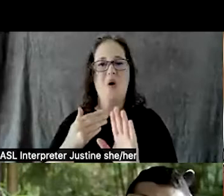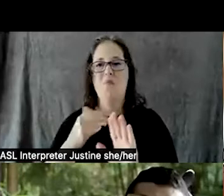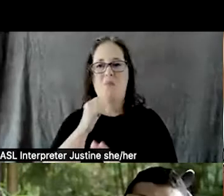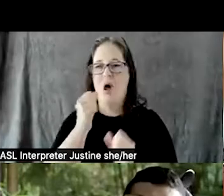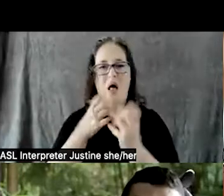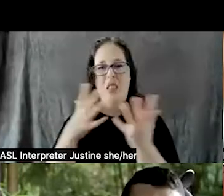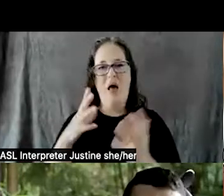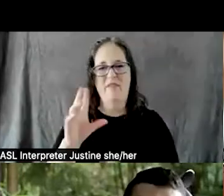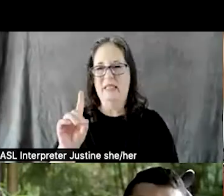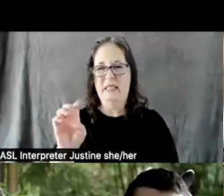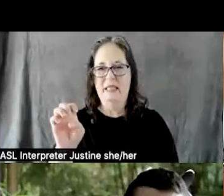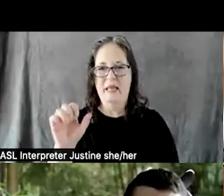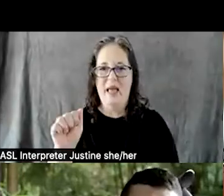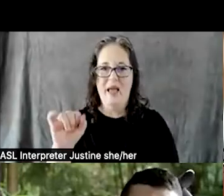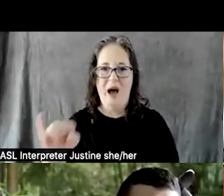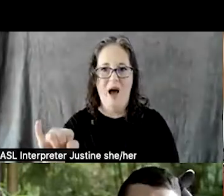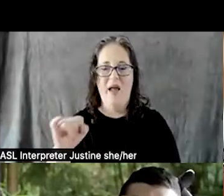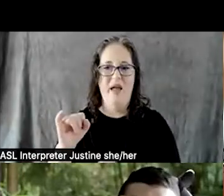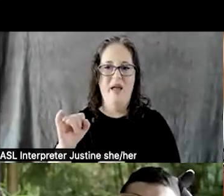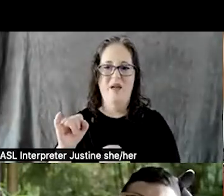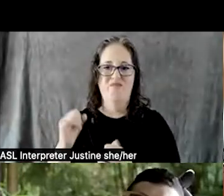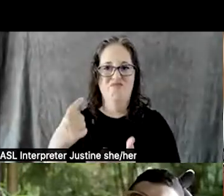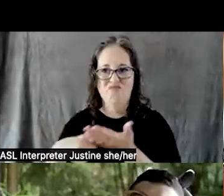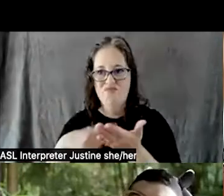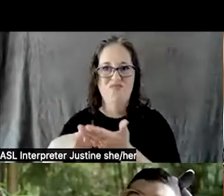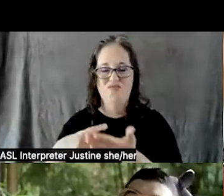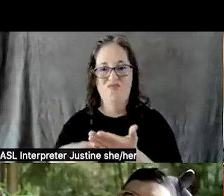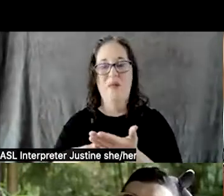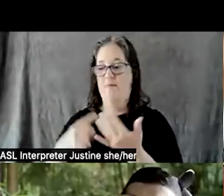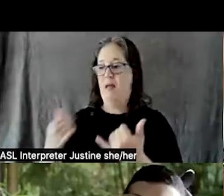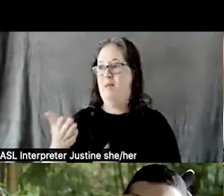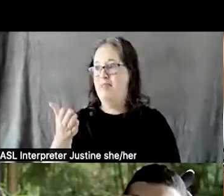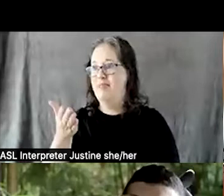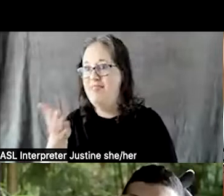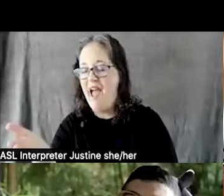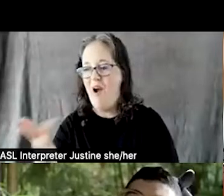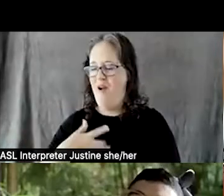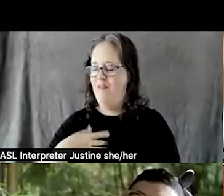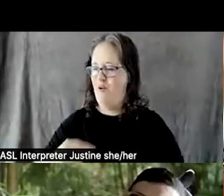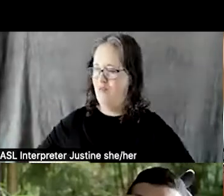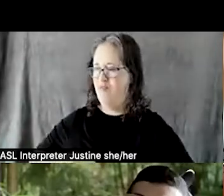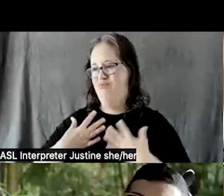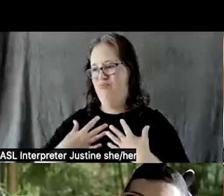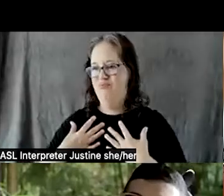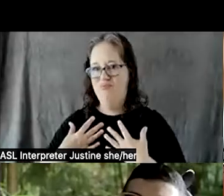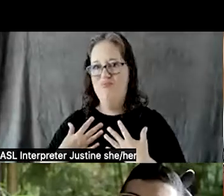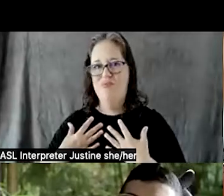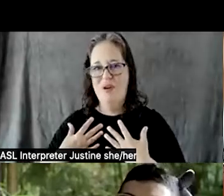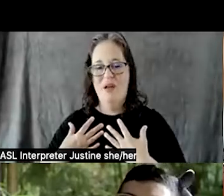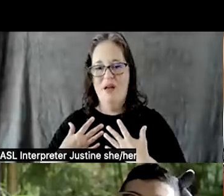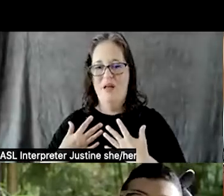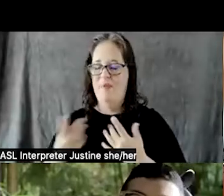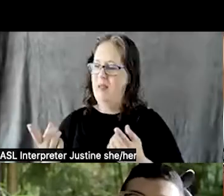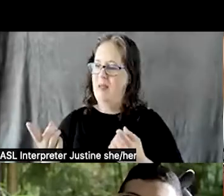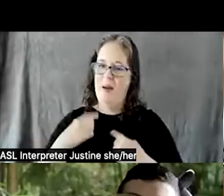be interacting with folks and talking about these, conversations, I felt so much more inspired coming back to Woodland Park Zoo,